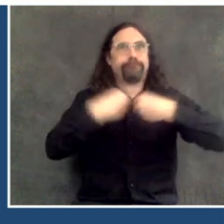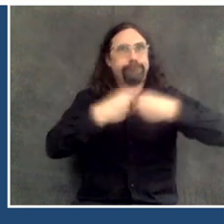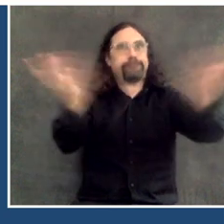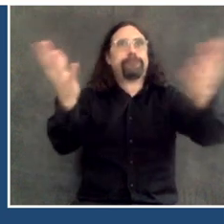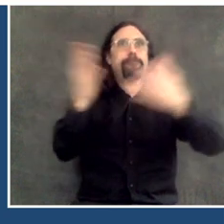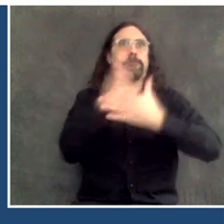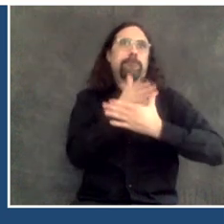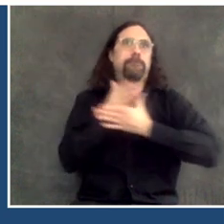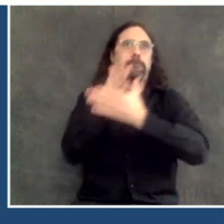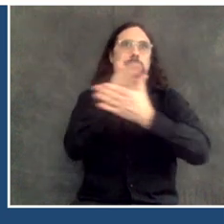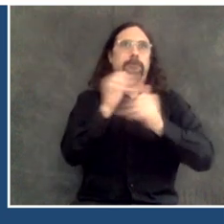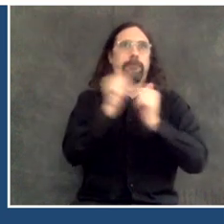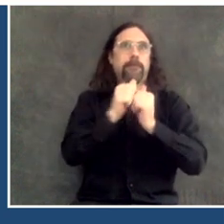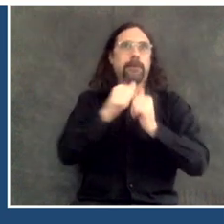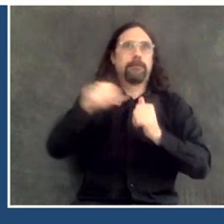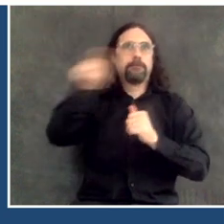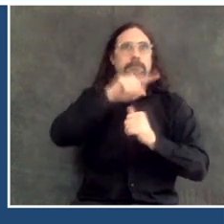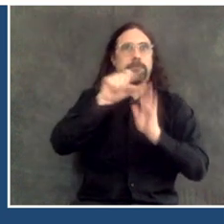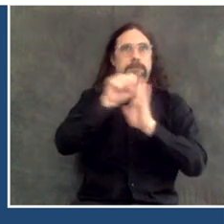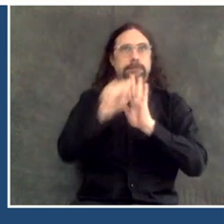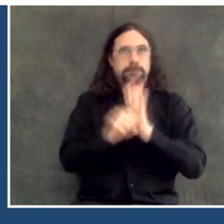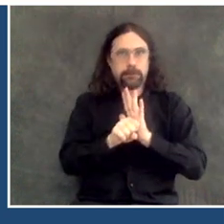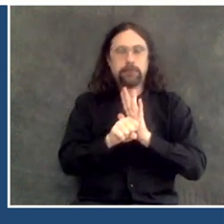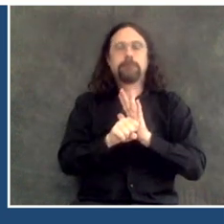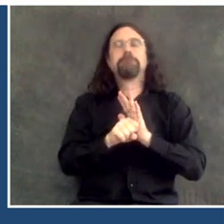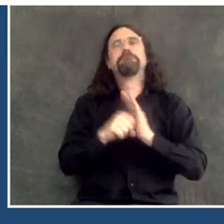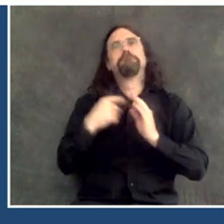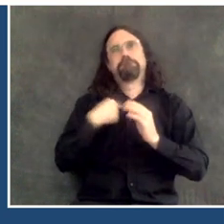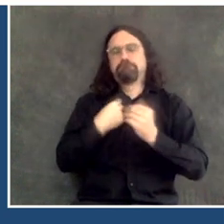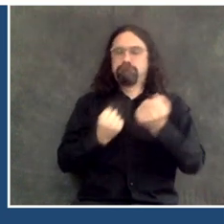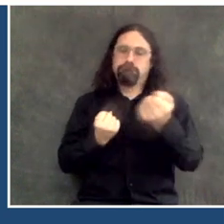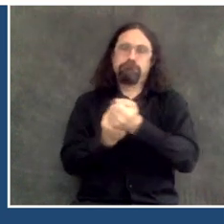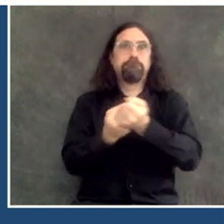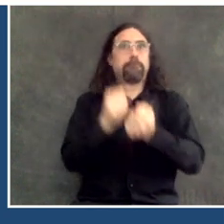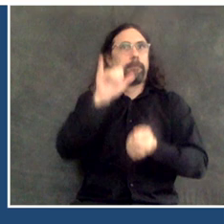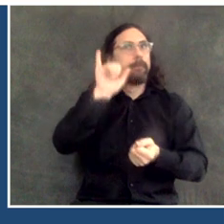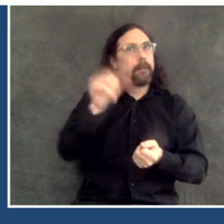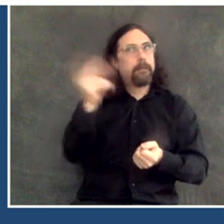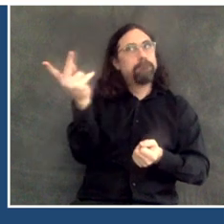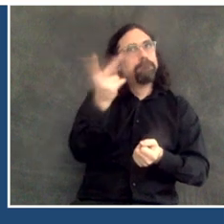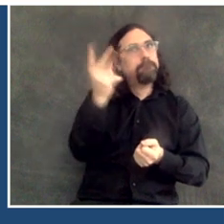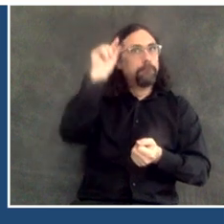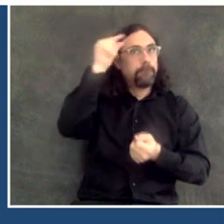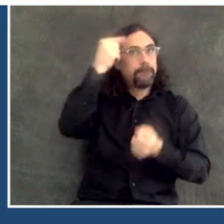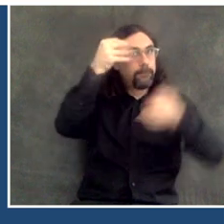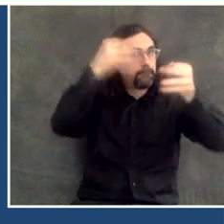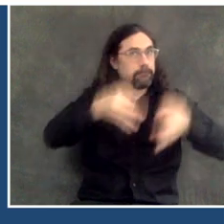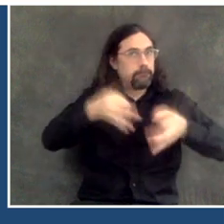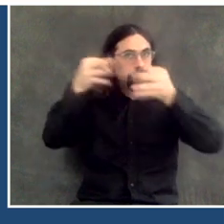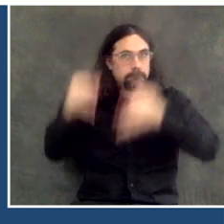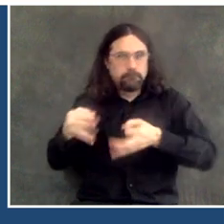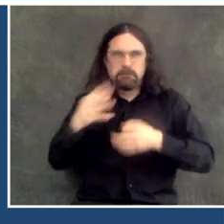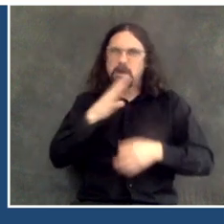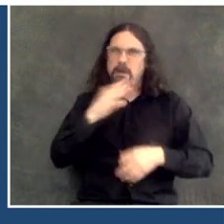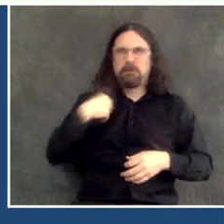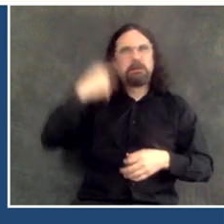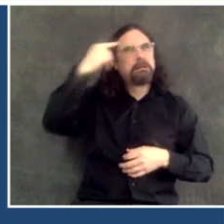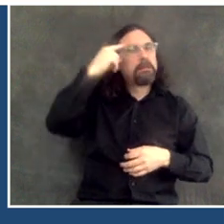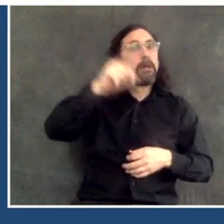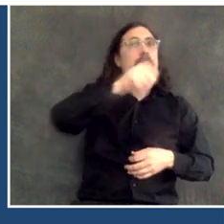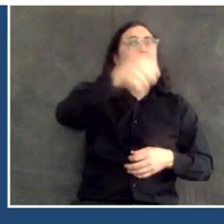medical facilities, doctors, any industries, construction, manufacturing, any place